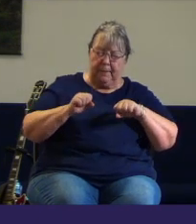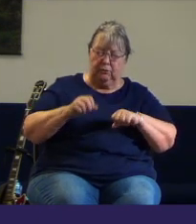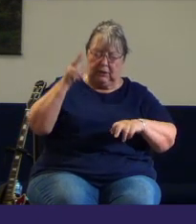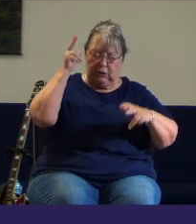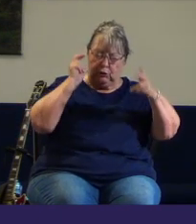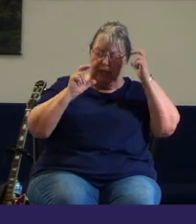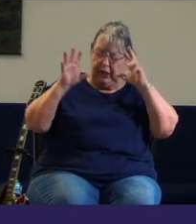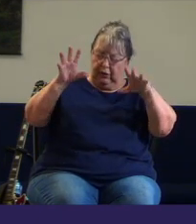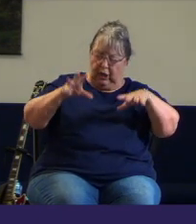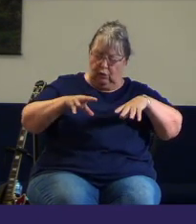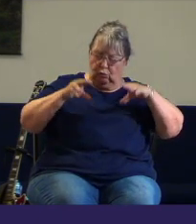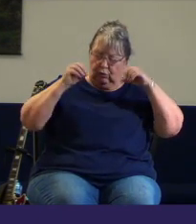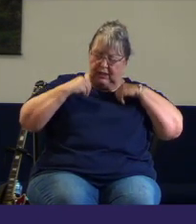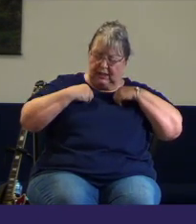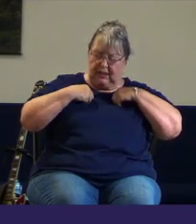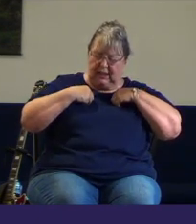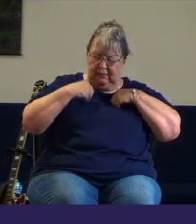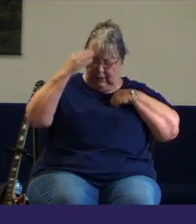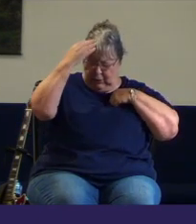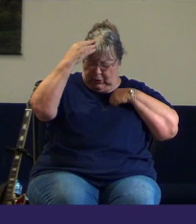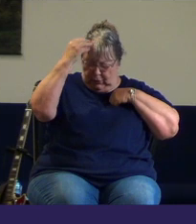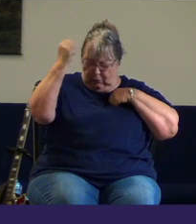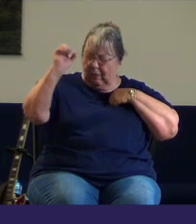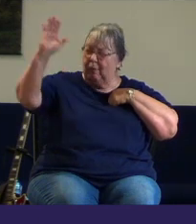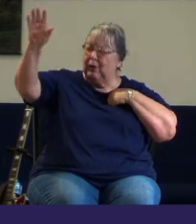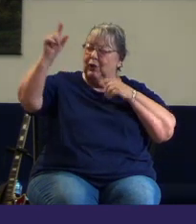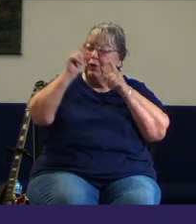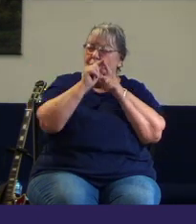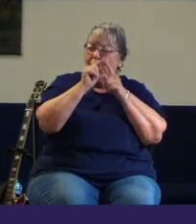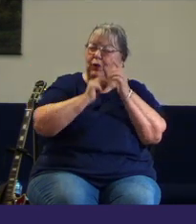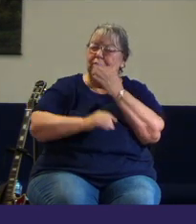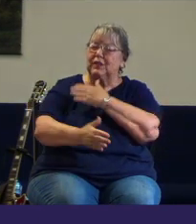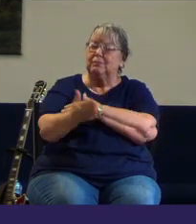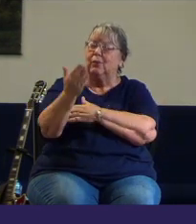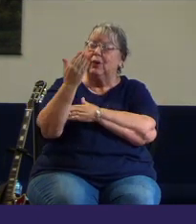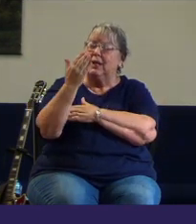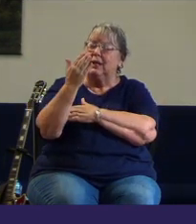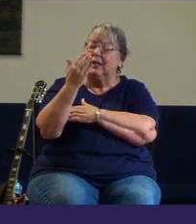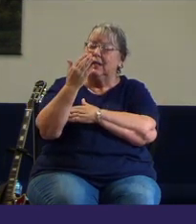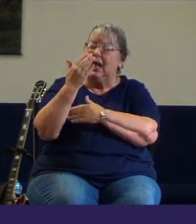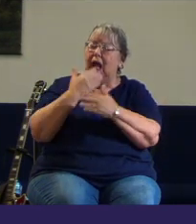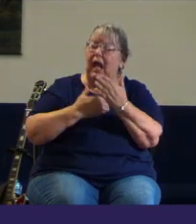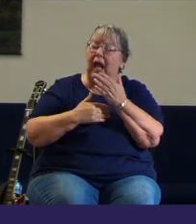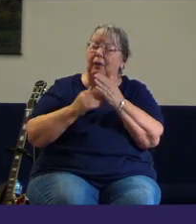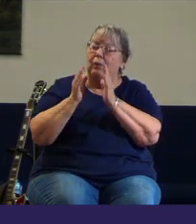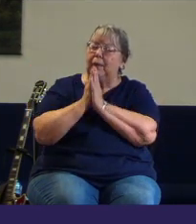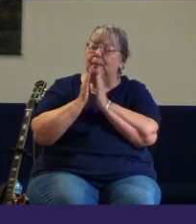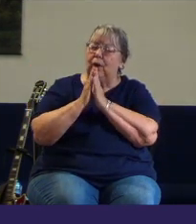to receive and to retain your word this morning. And we pray, oh God, that you would break